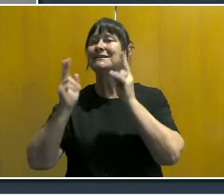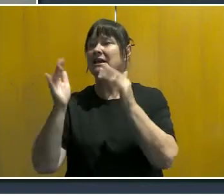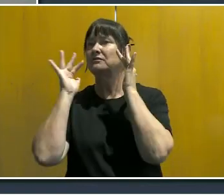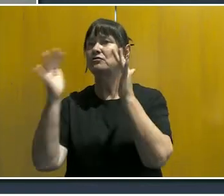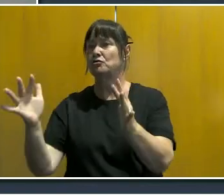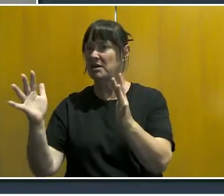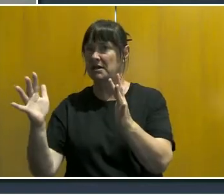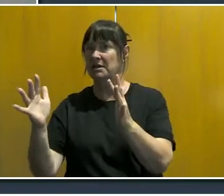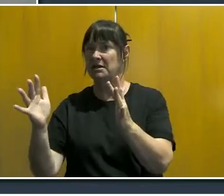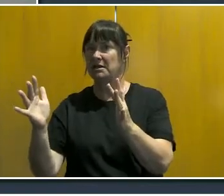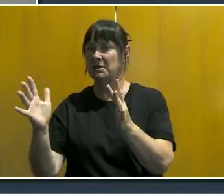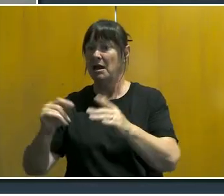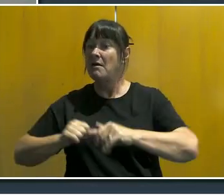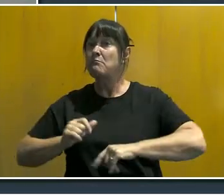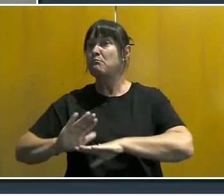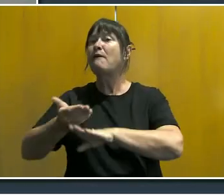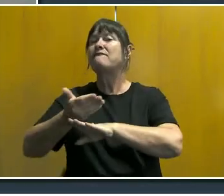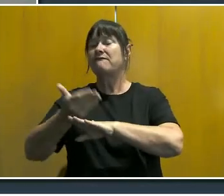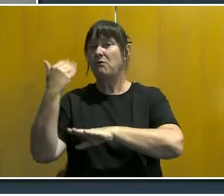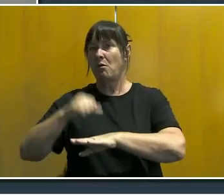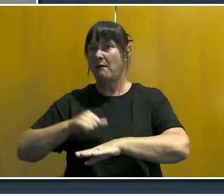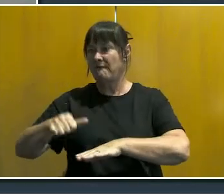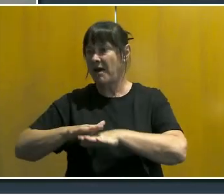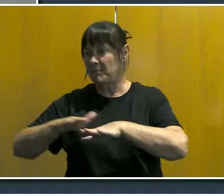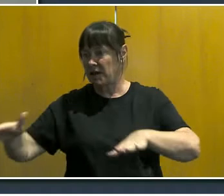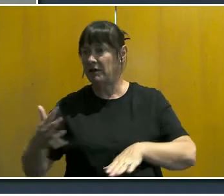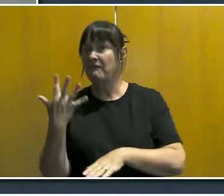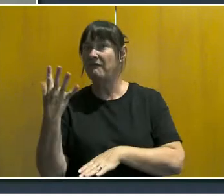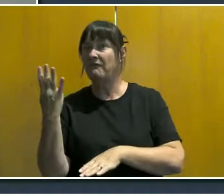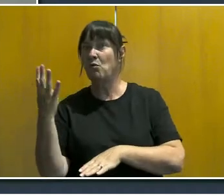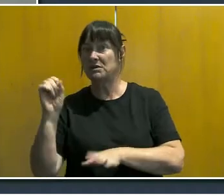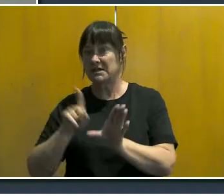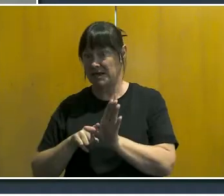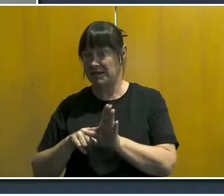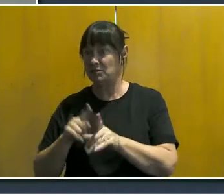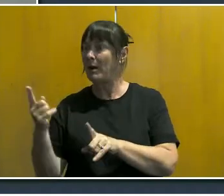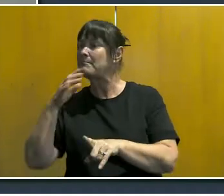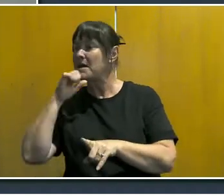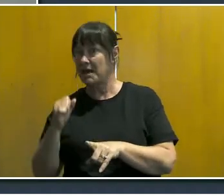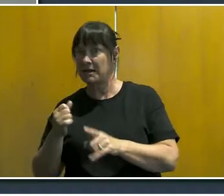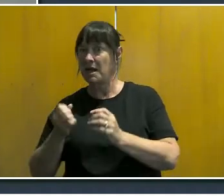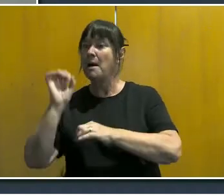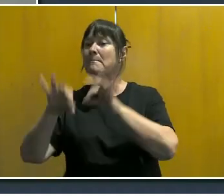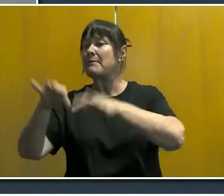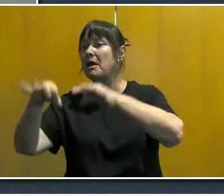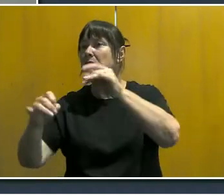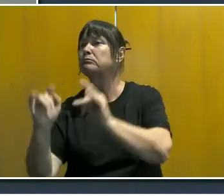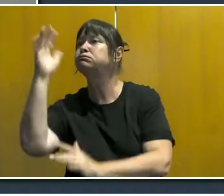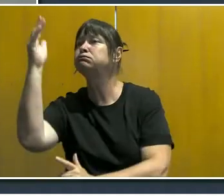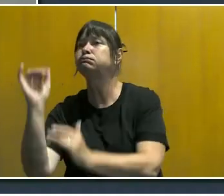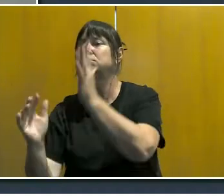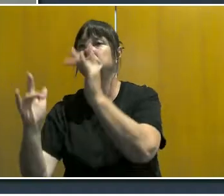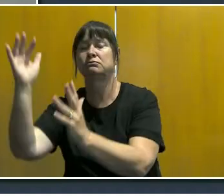completely recreated from farmland over the last 40 years by Mr. Colin James, who owns it and lives adjacent to